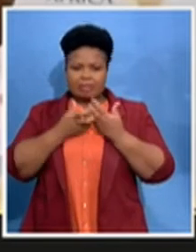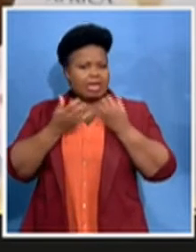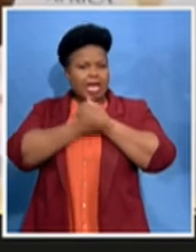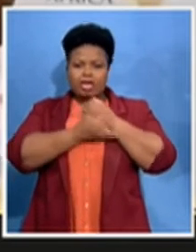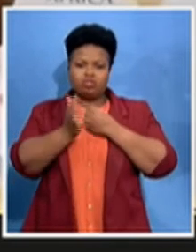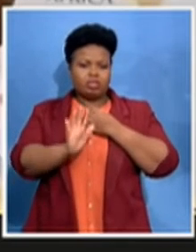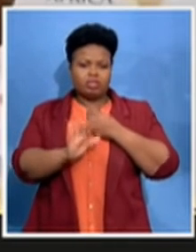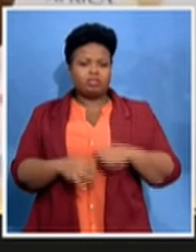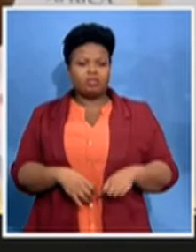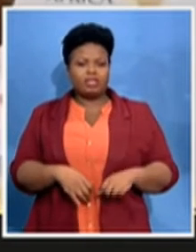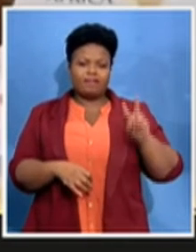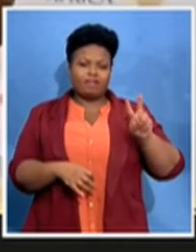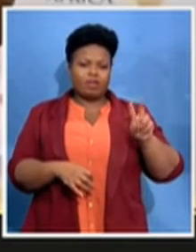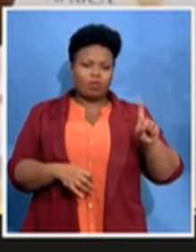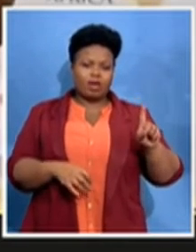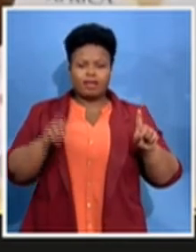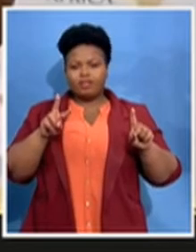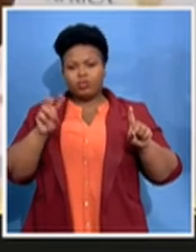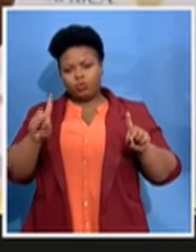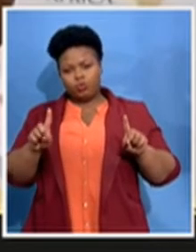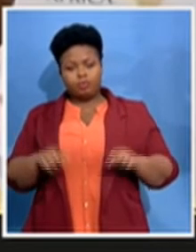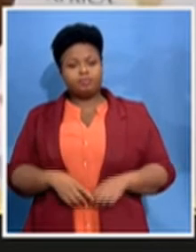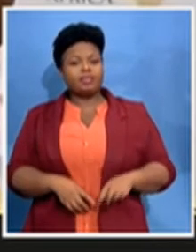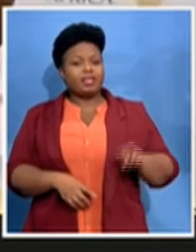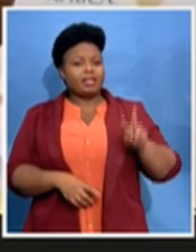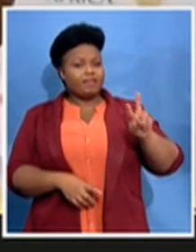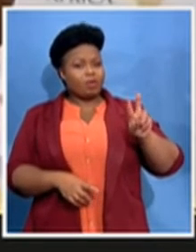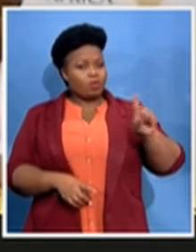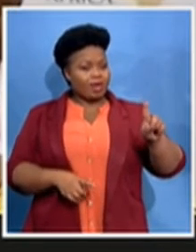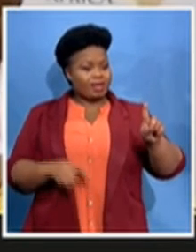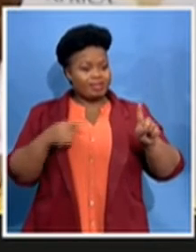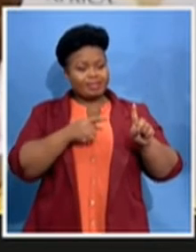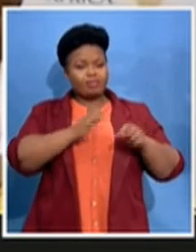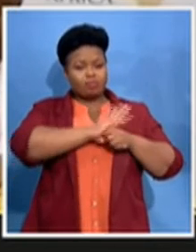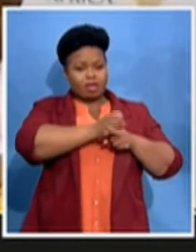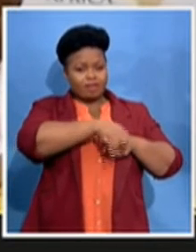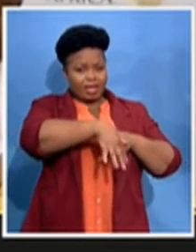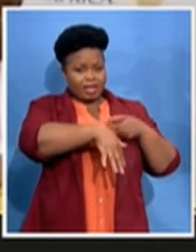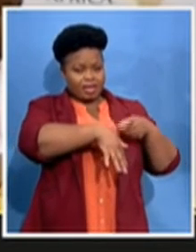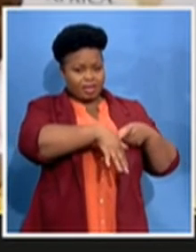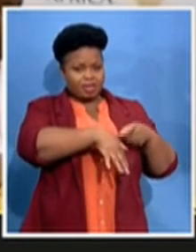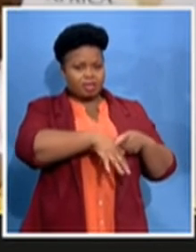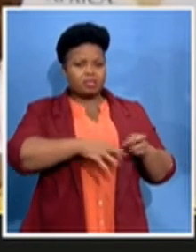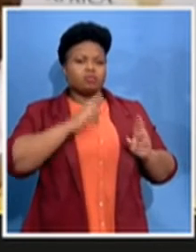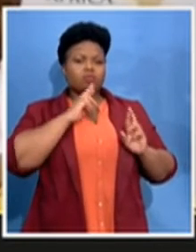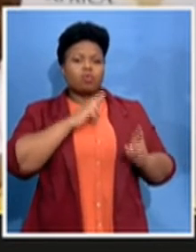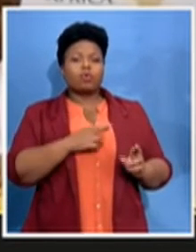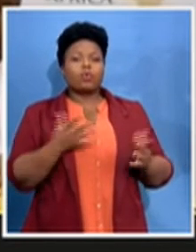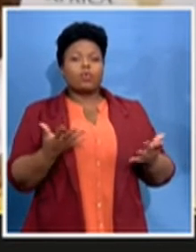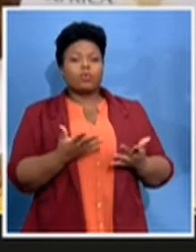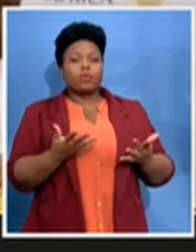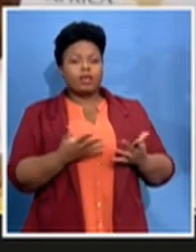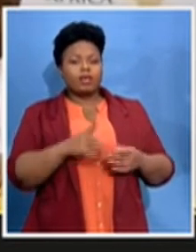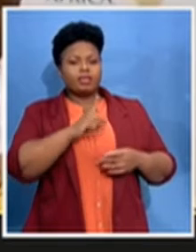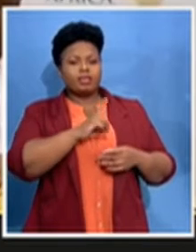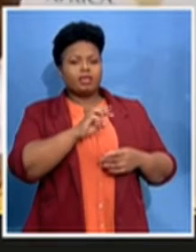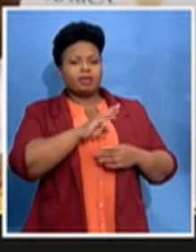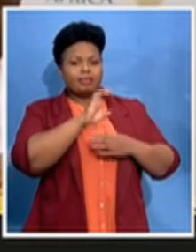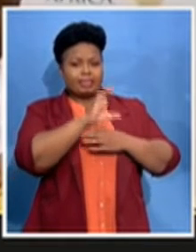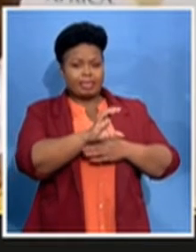V1 variant has been so far reported in the Democratic Republic of Congo, Gabon,